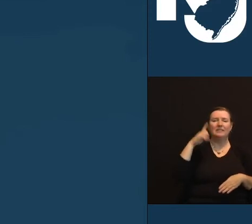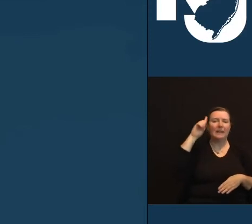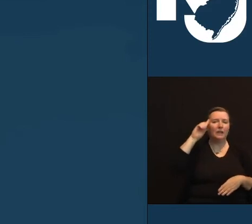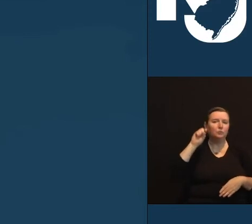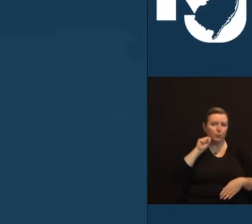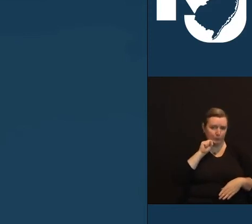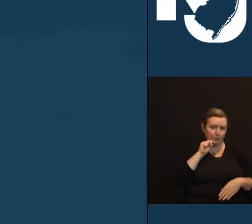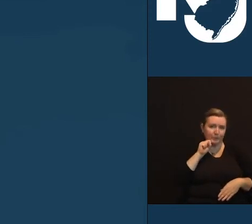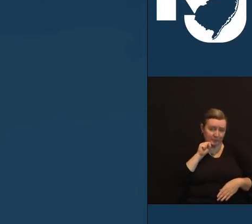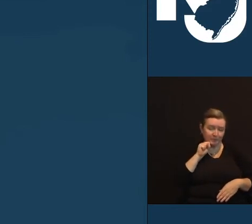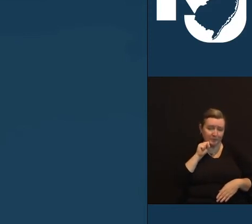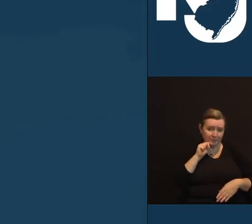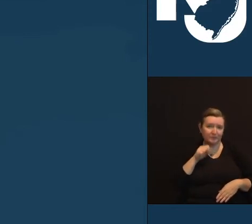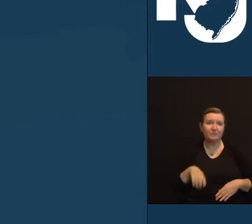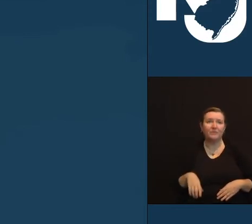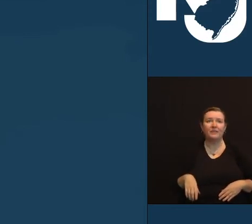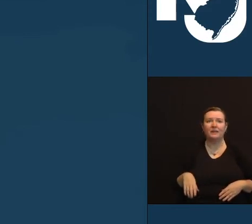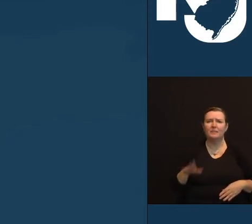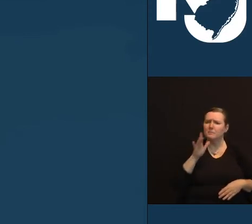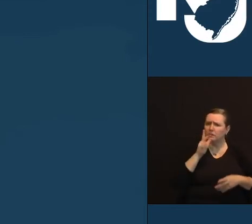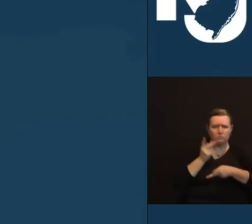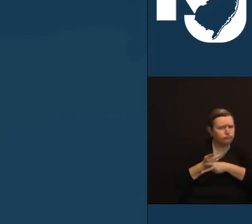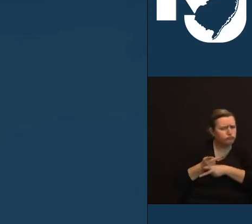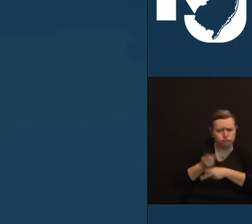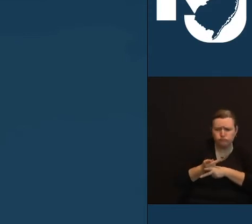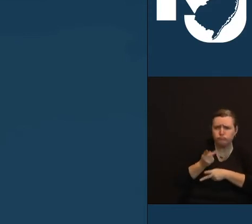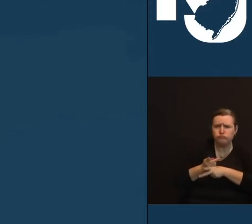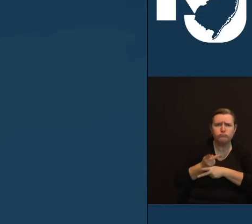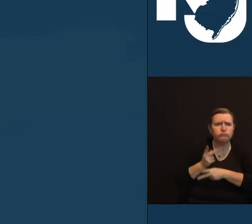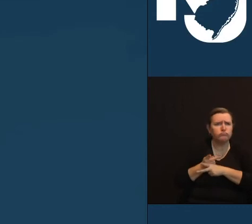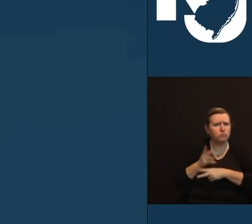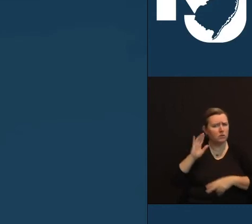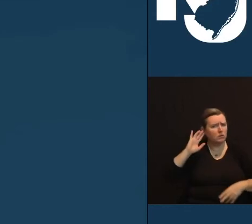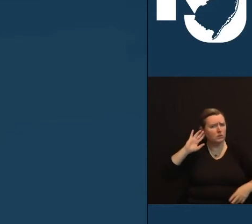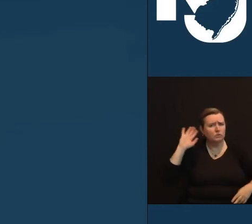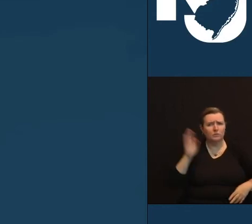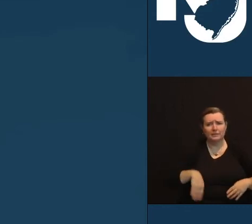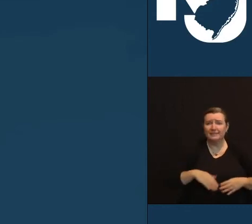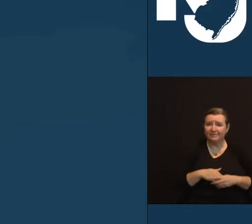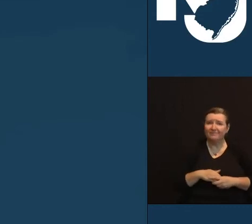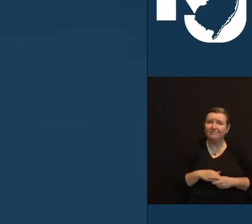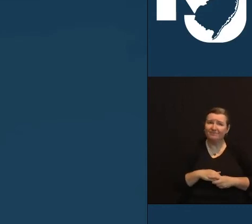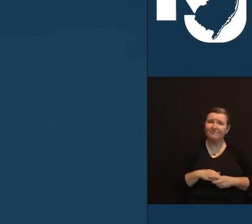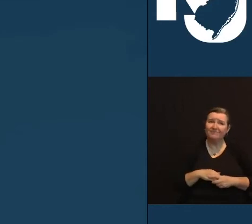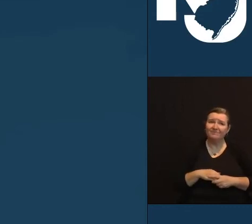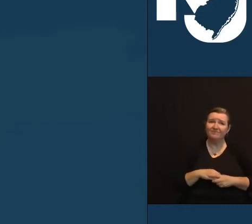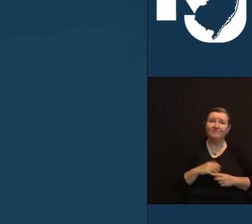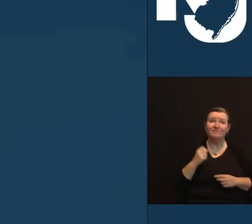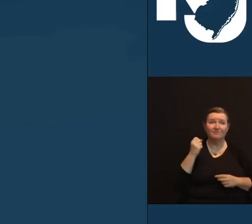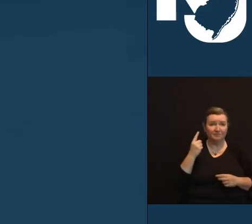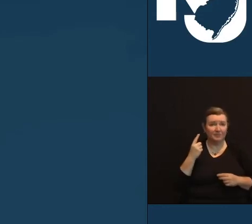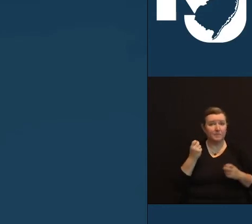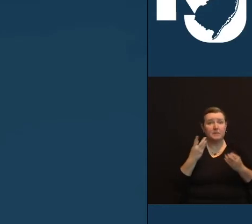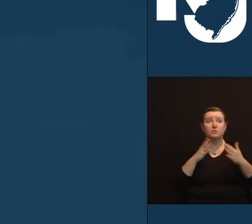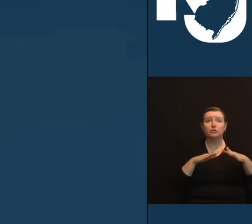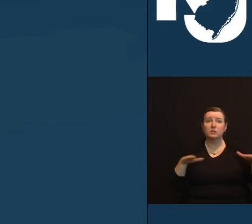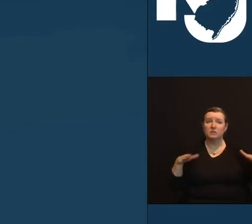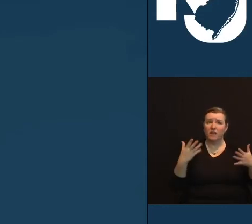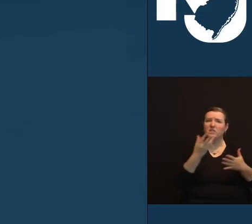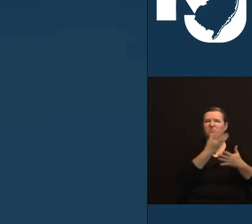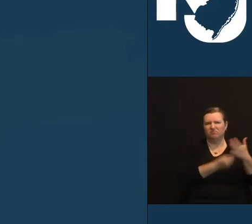a devoted caregiver. Only 3 of her children survive her today.